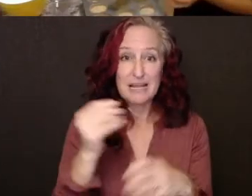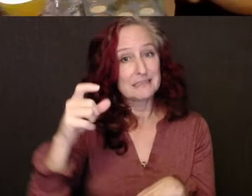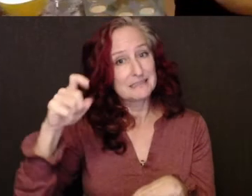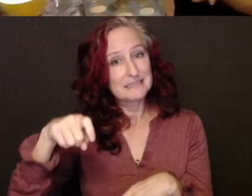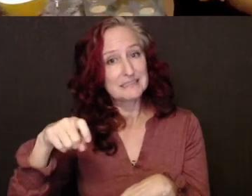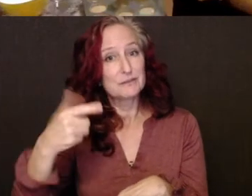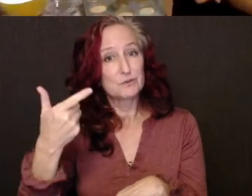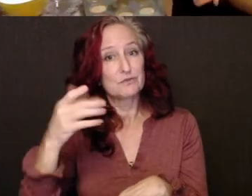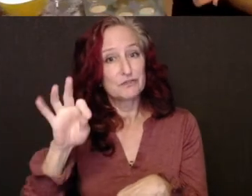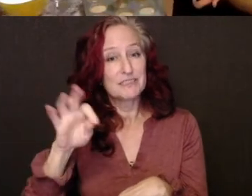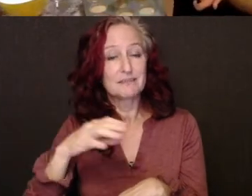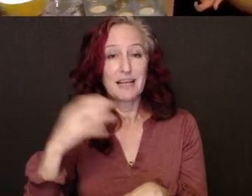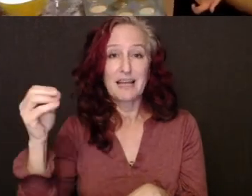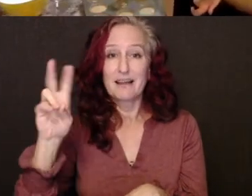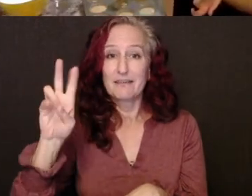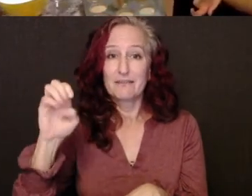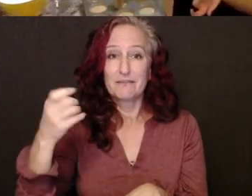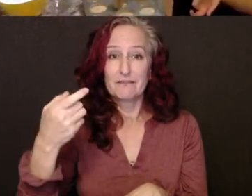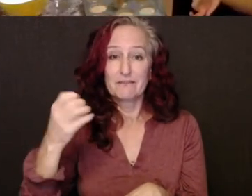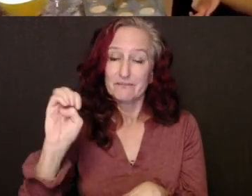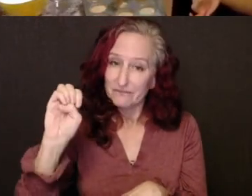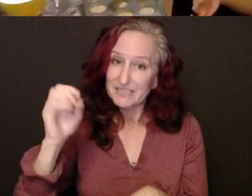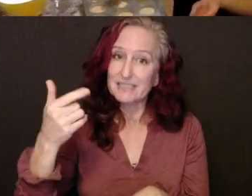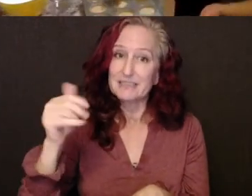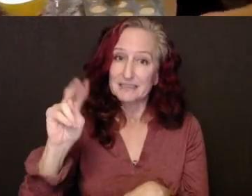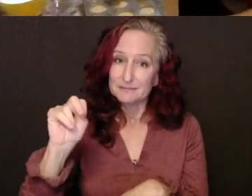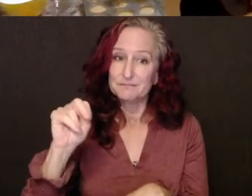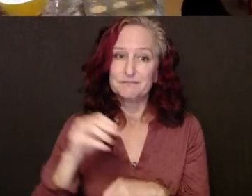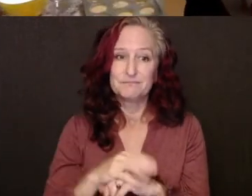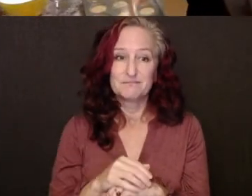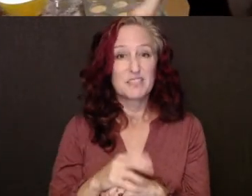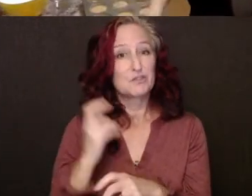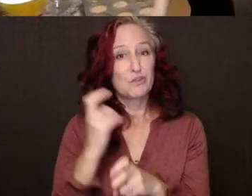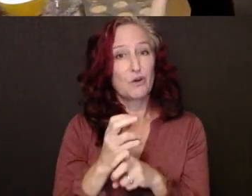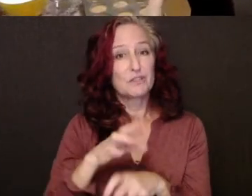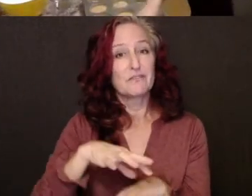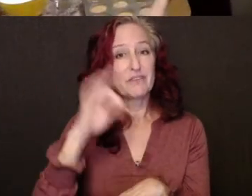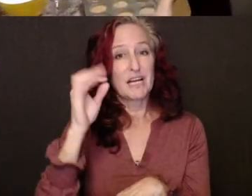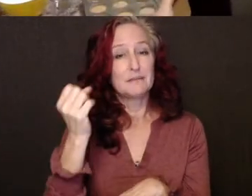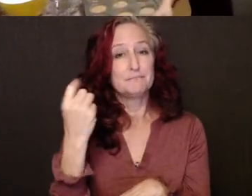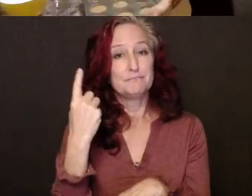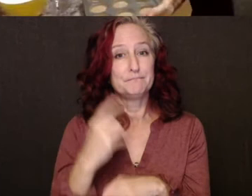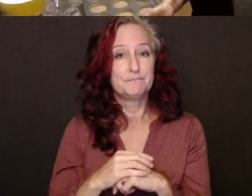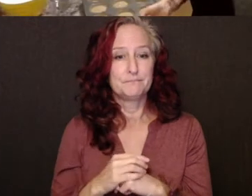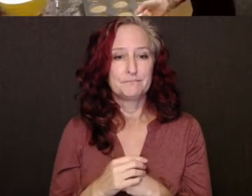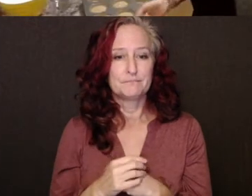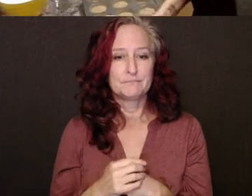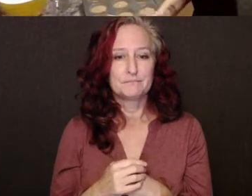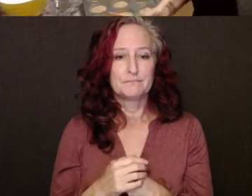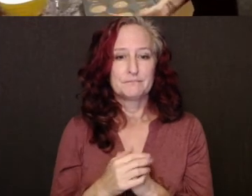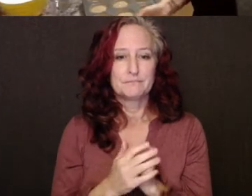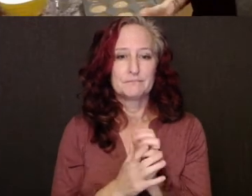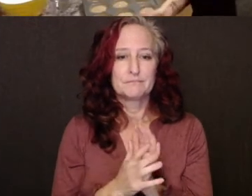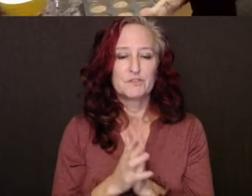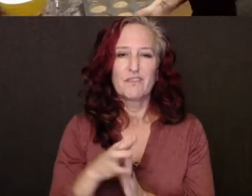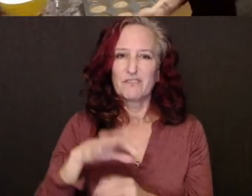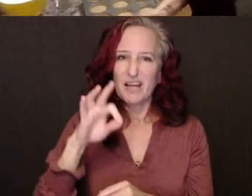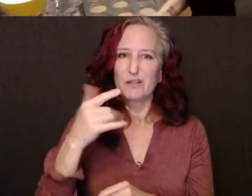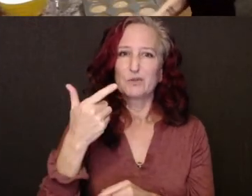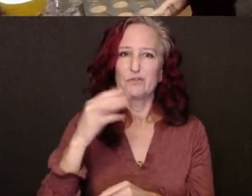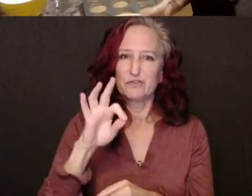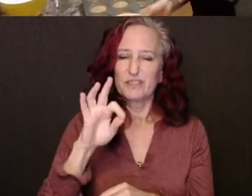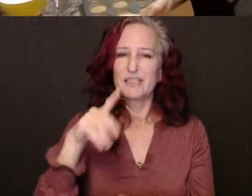is texture-wise, it's a little more difficult to get the results that you want. But there are